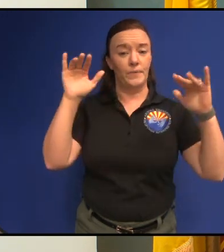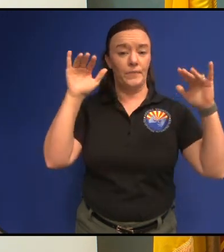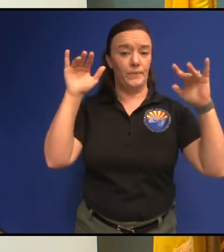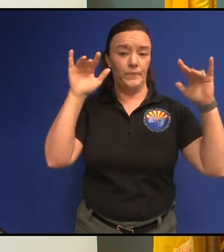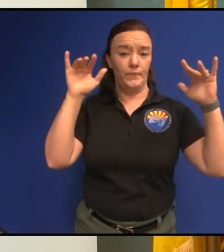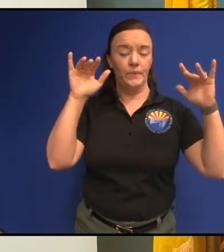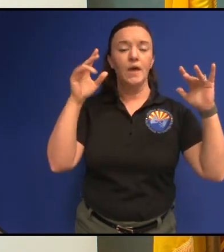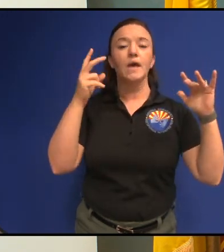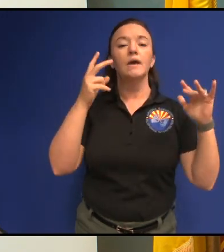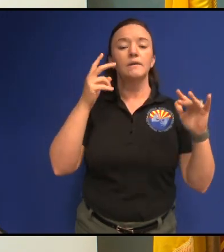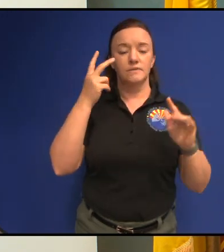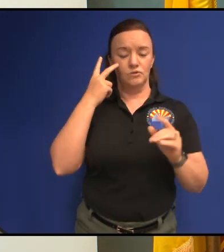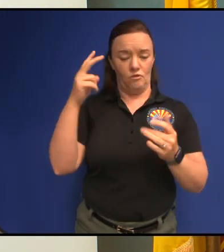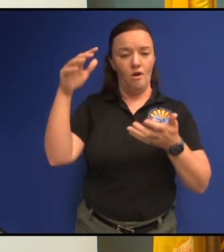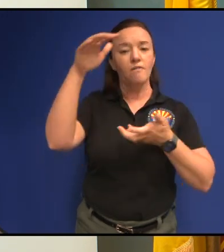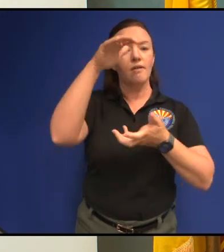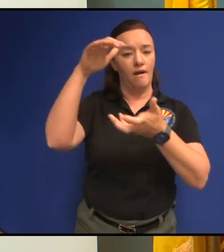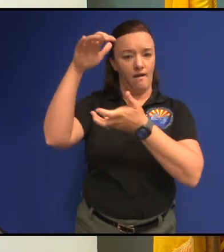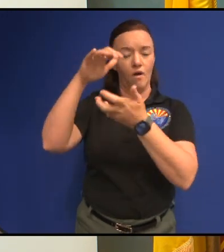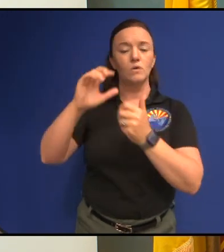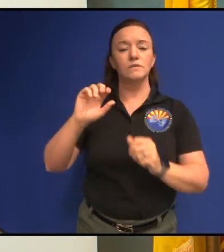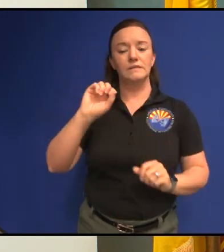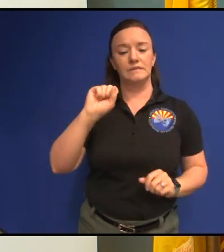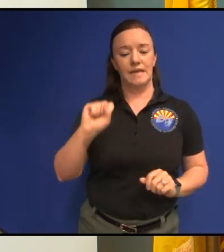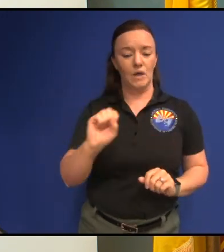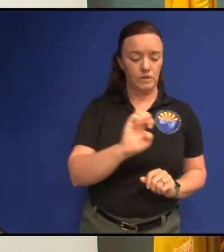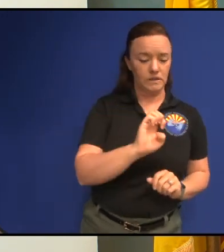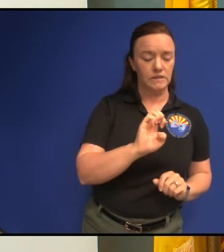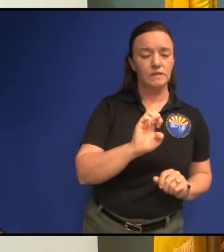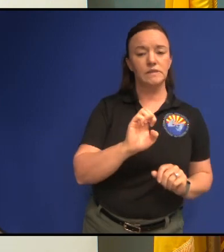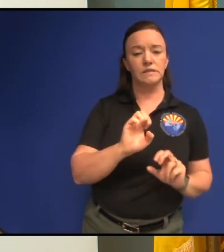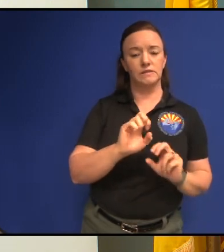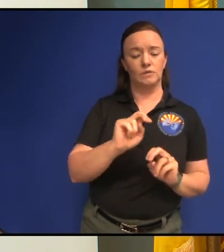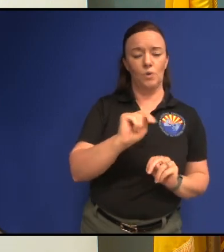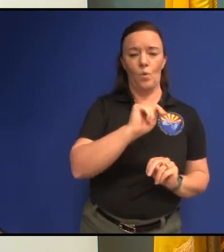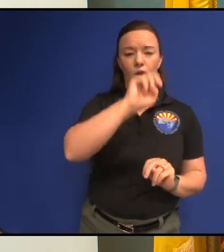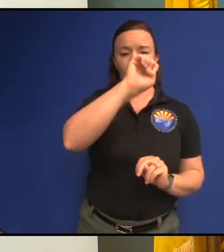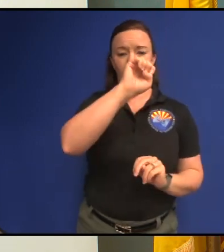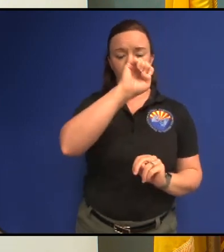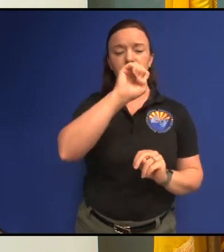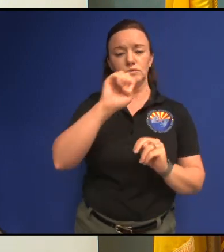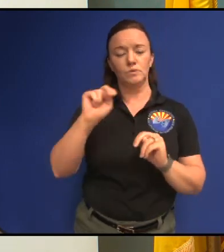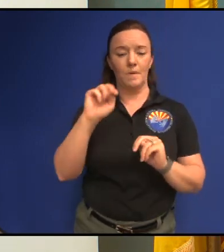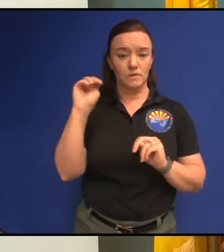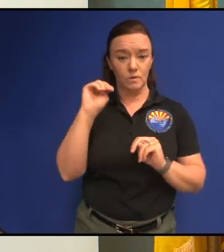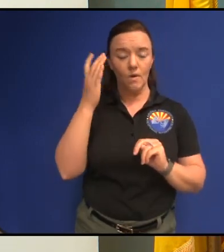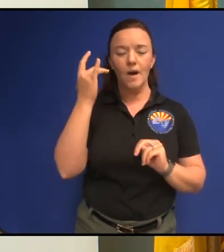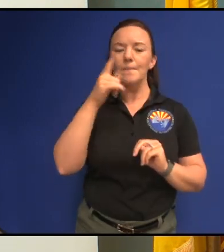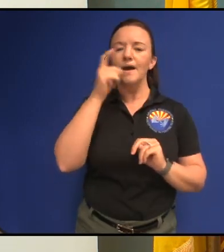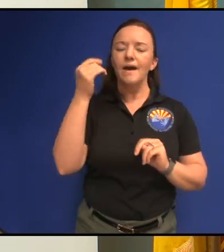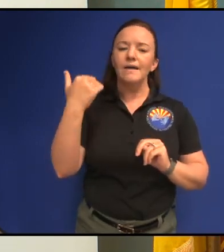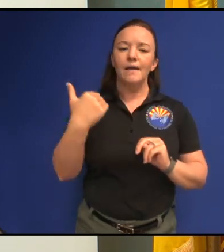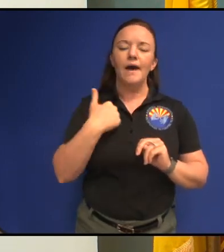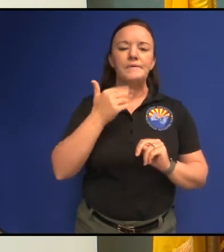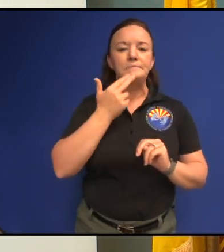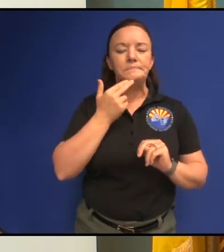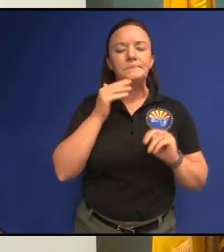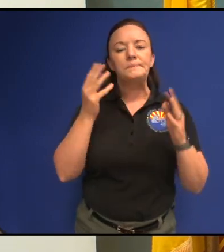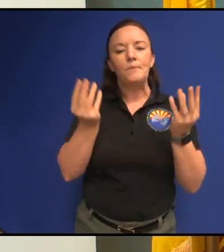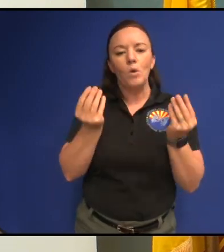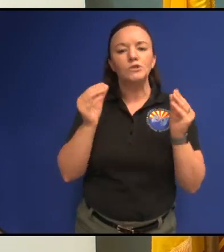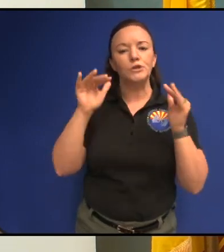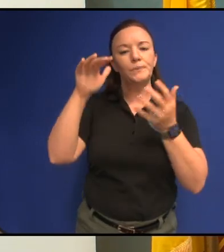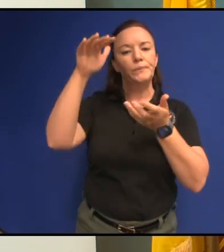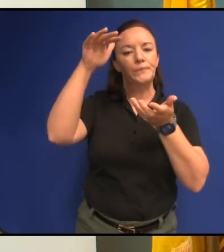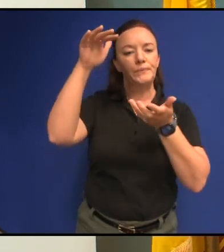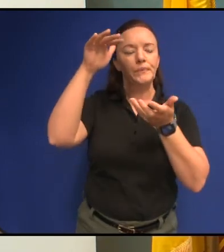over southeastern and northeastern New Mexico, and that's because we still got this little area of moisture that's sticking with us from when